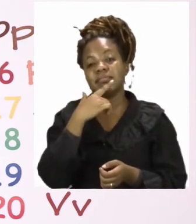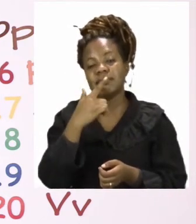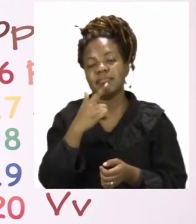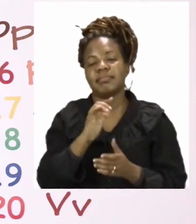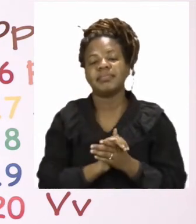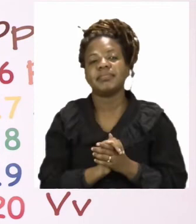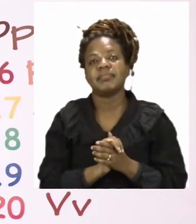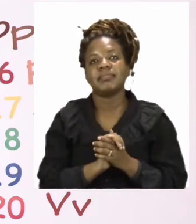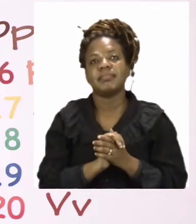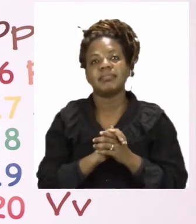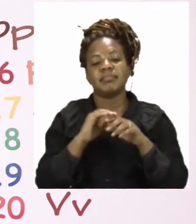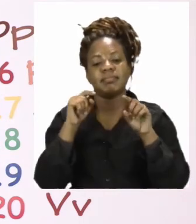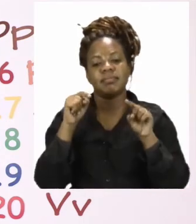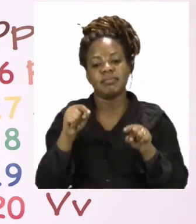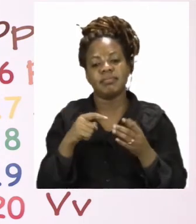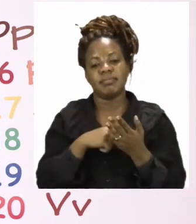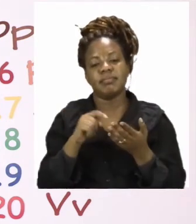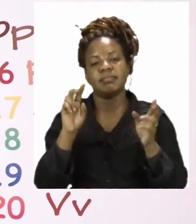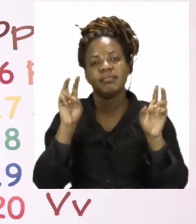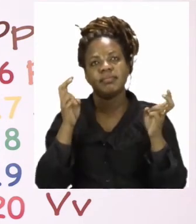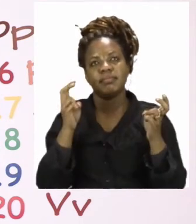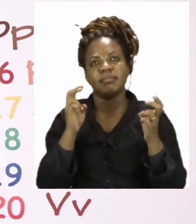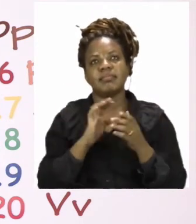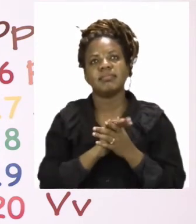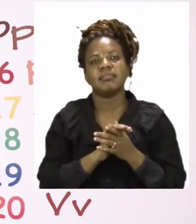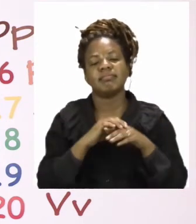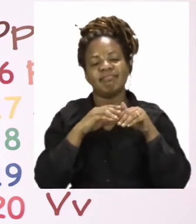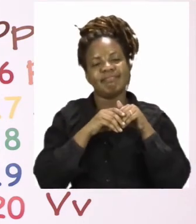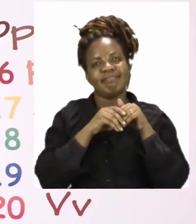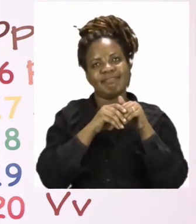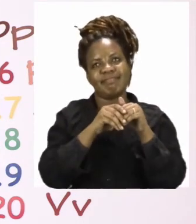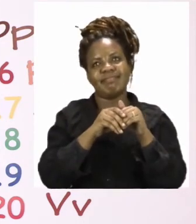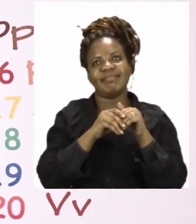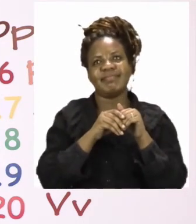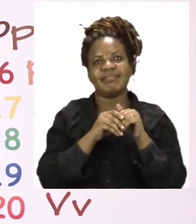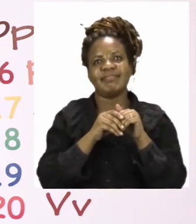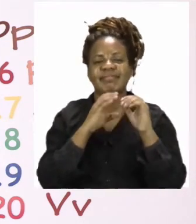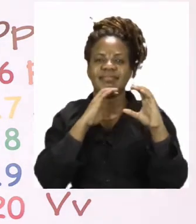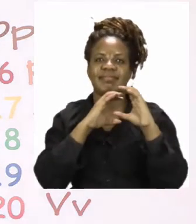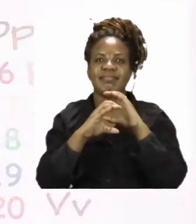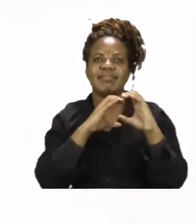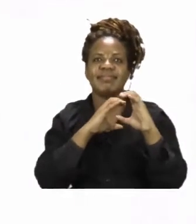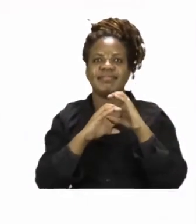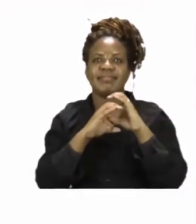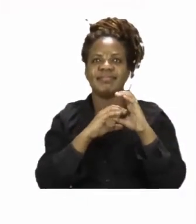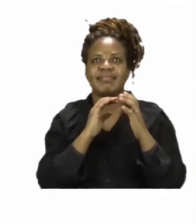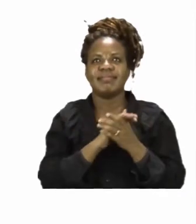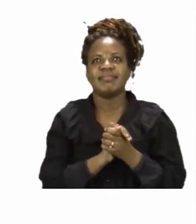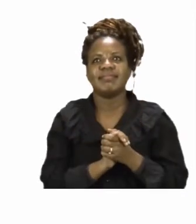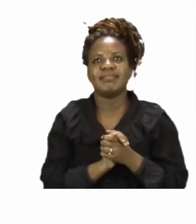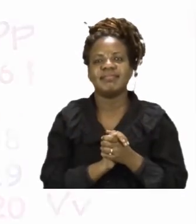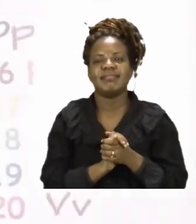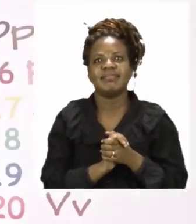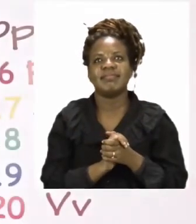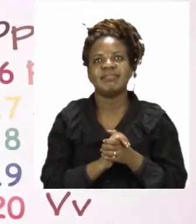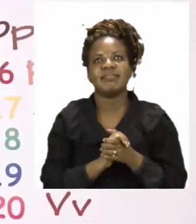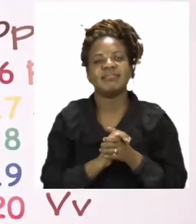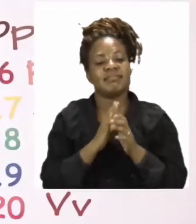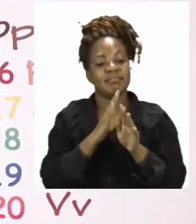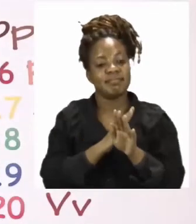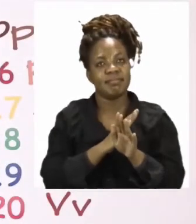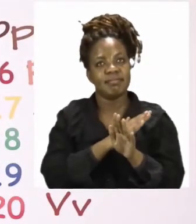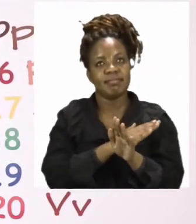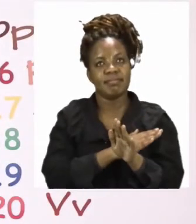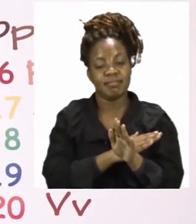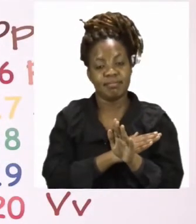Our theme this week is transport and communication. And before we get